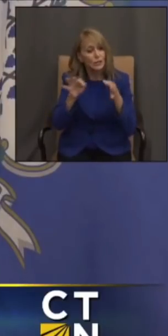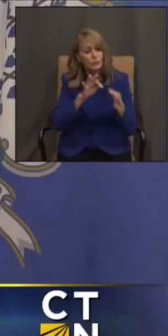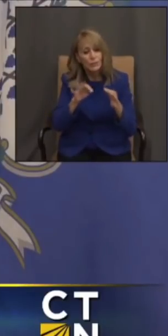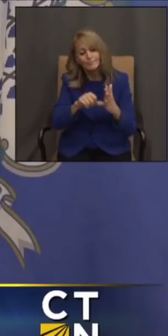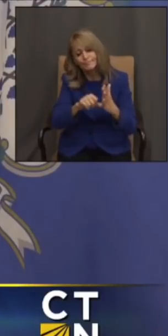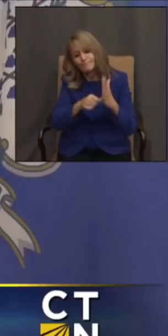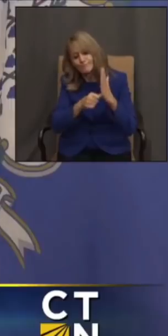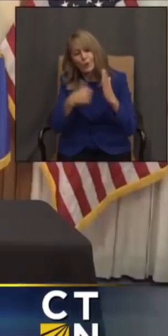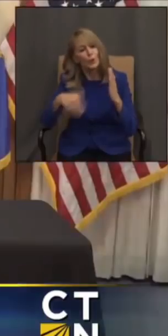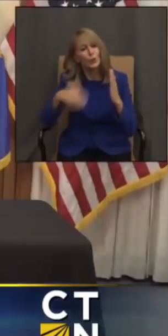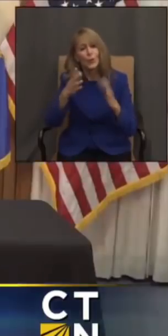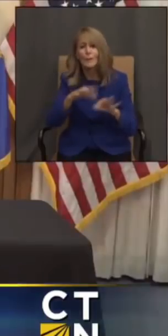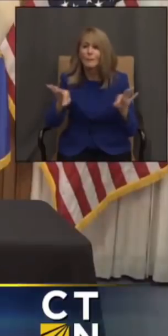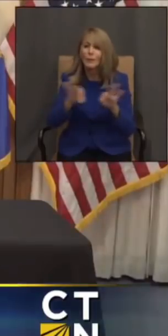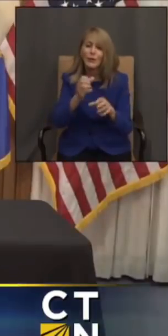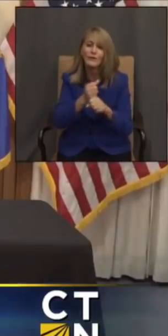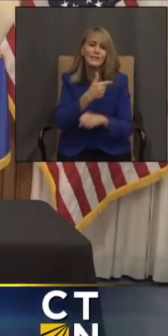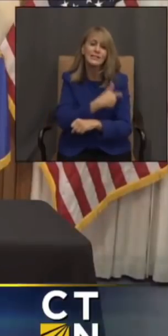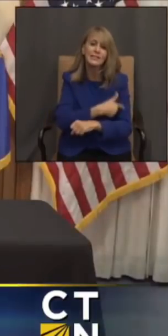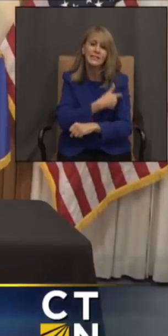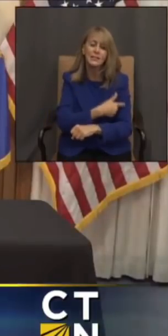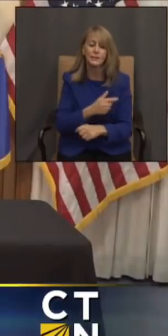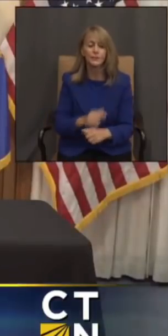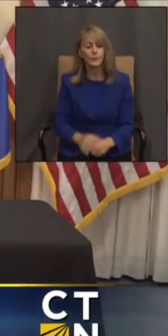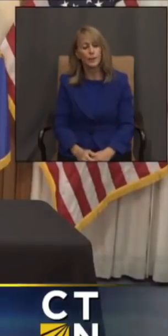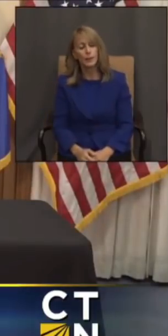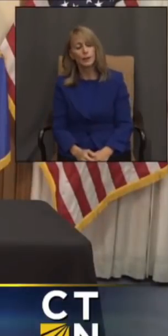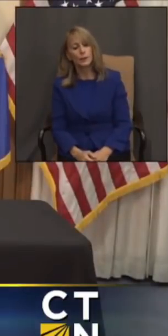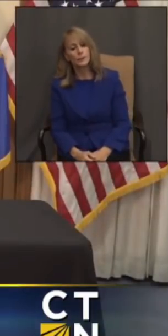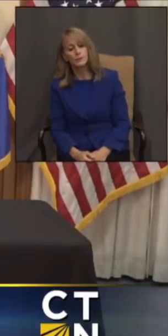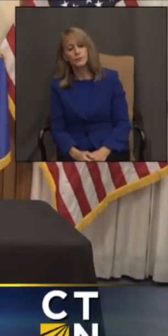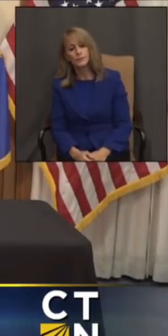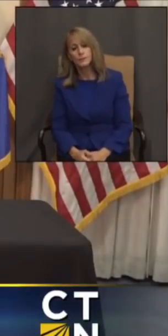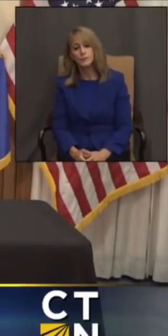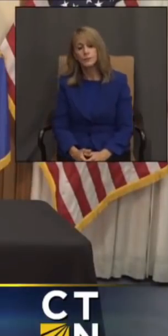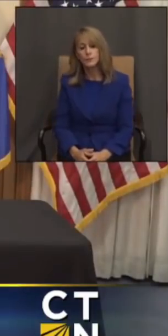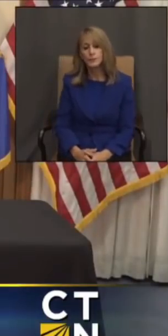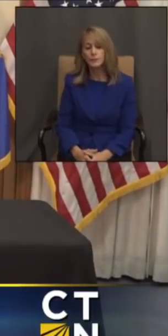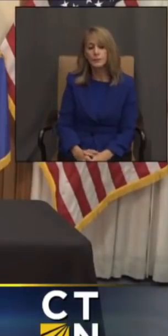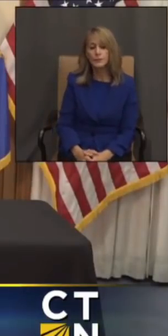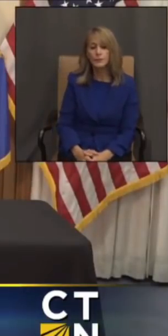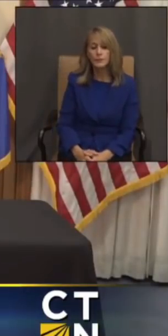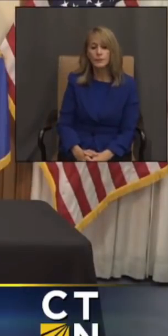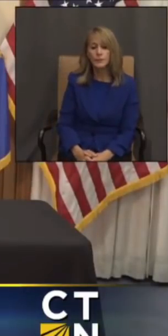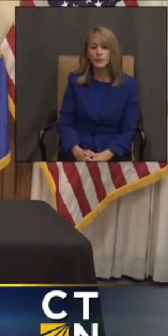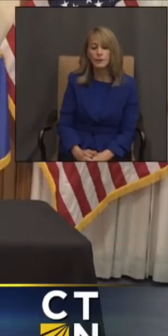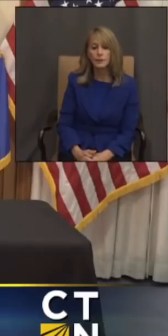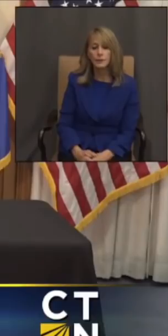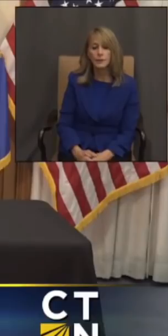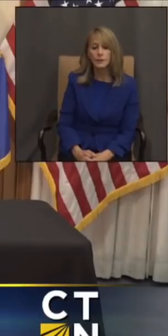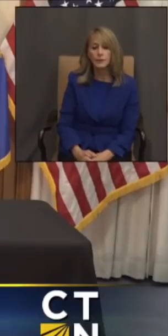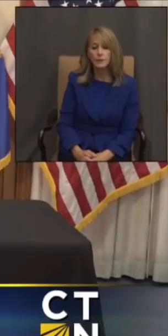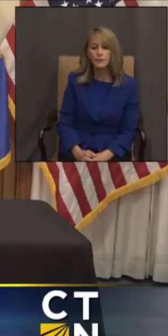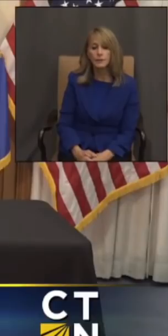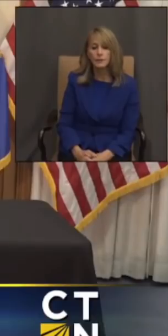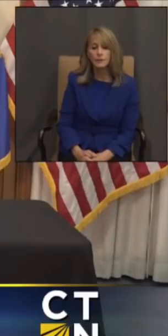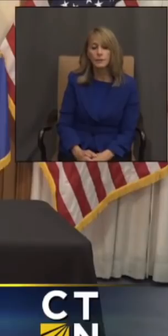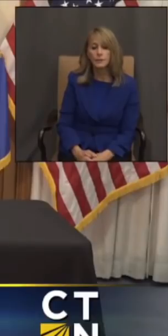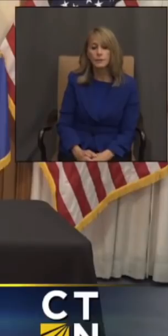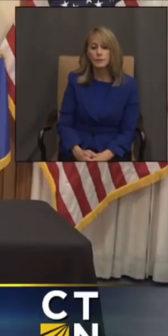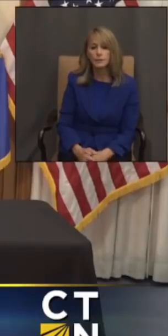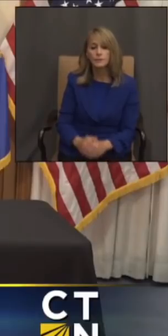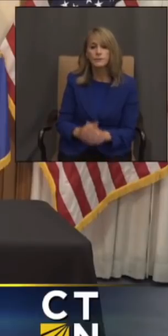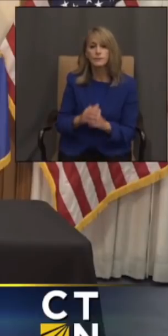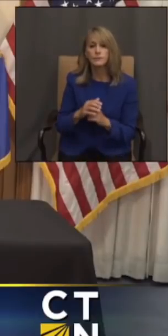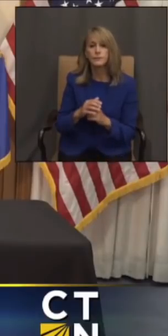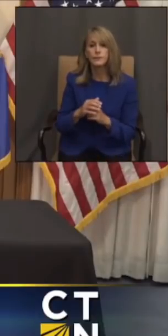is. And there was, I guess, a jump of almost or around in the neighborhood of 600 new additional